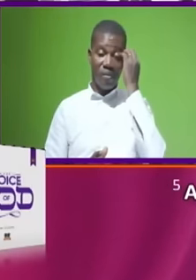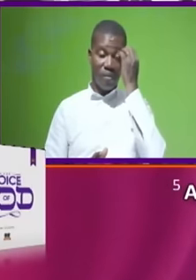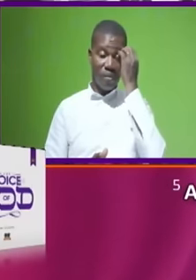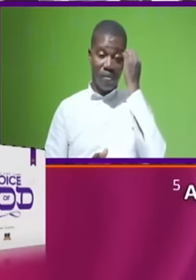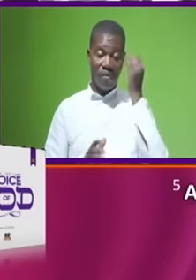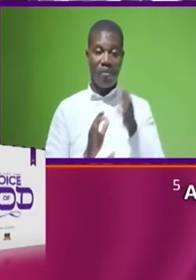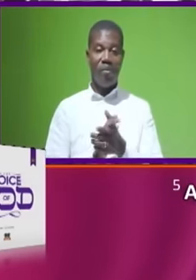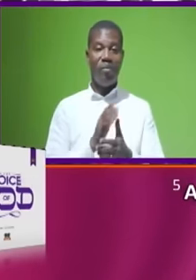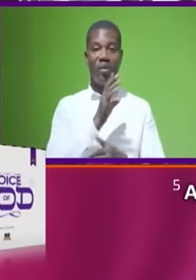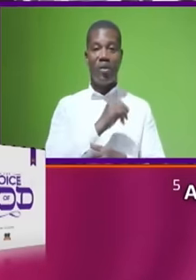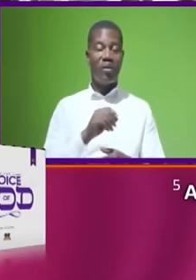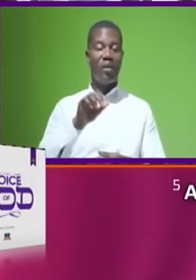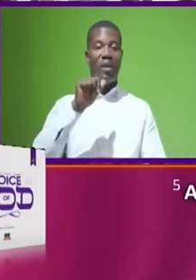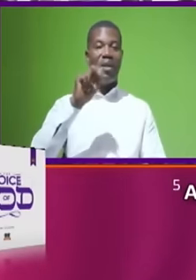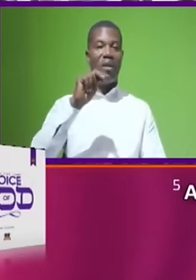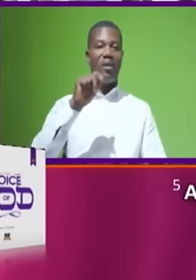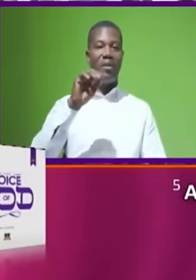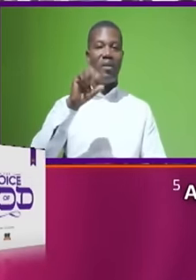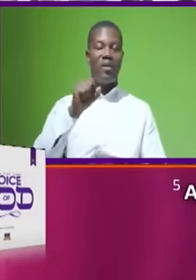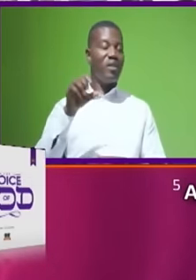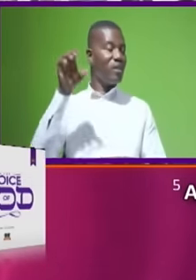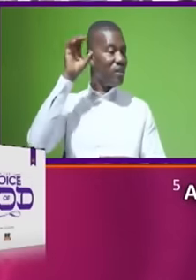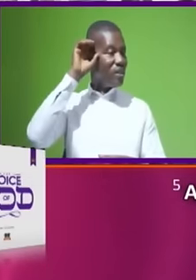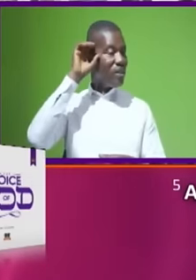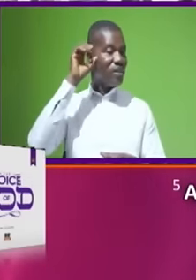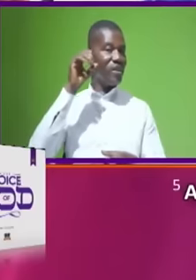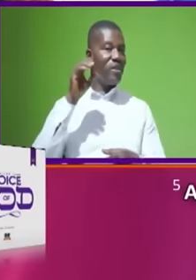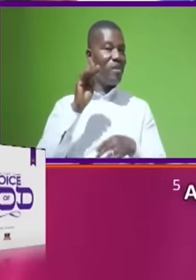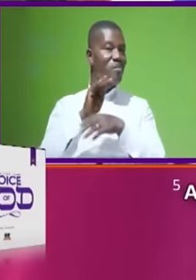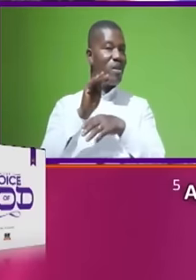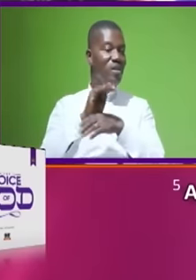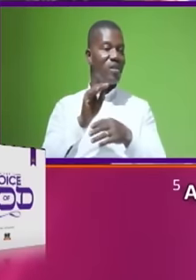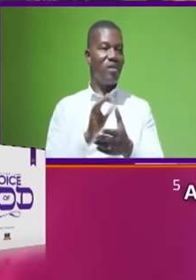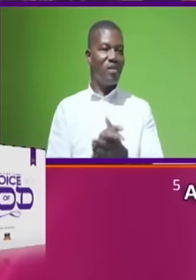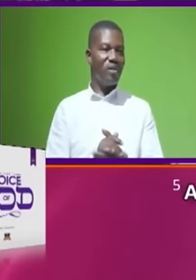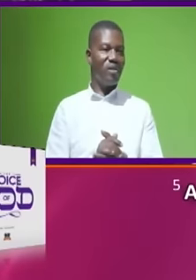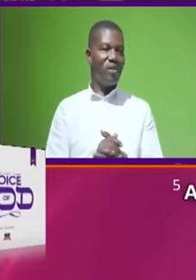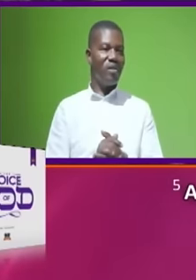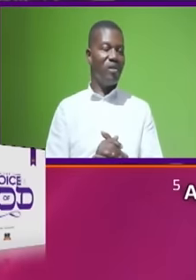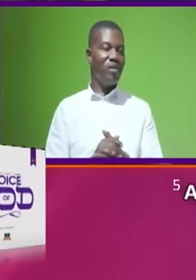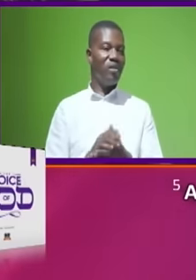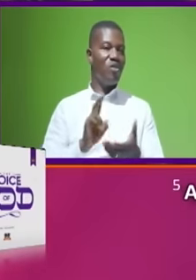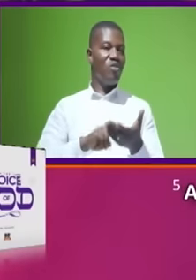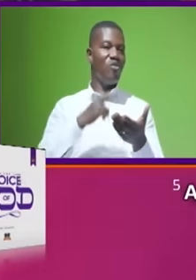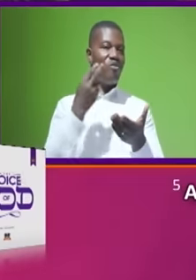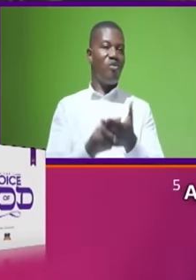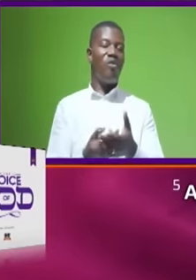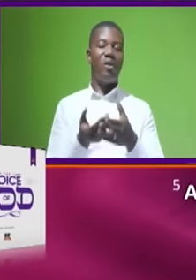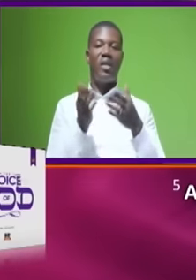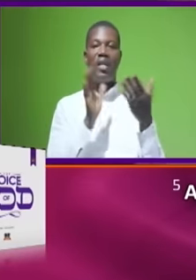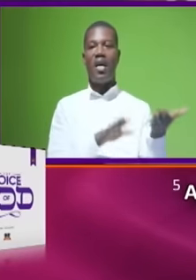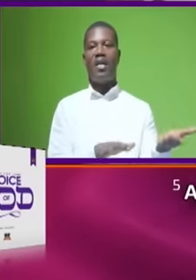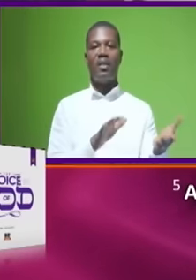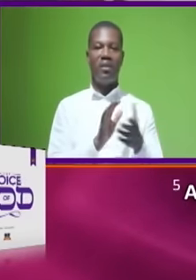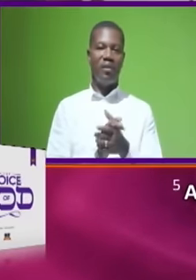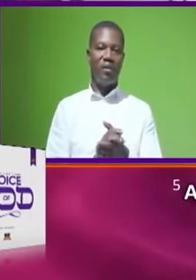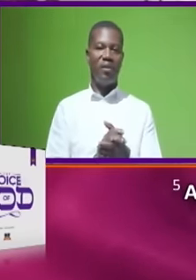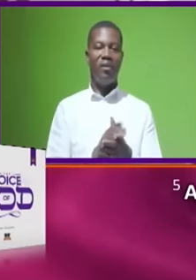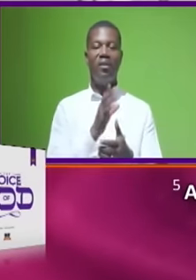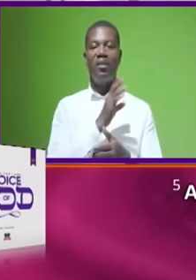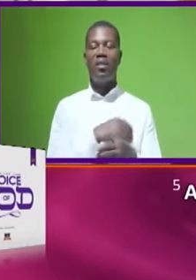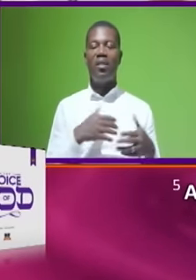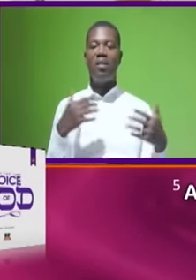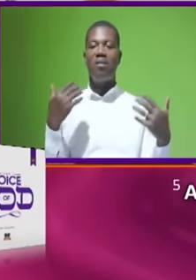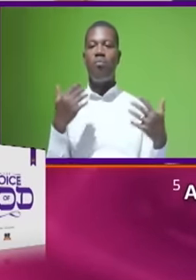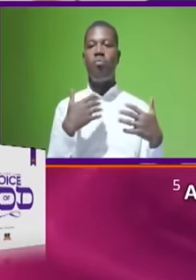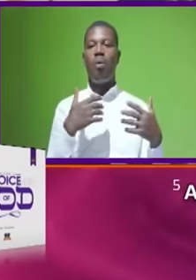Na Ananias ti asem yi no. Na Ananias ti asem yi. Ohwiase wui. Ohwiase wui. Na ehu kese.